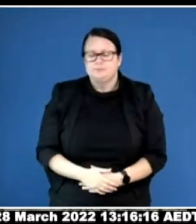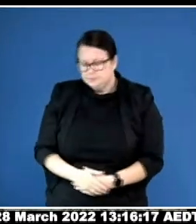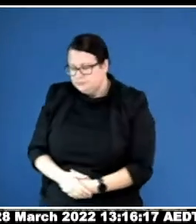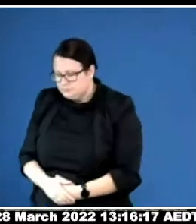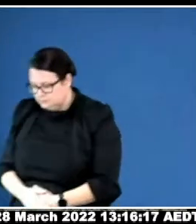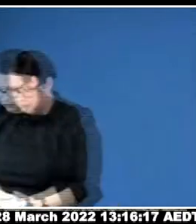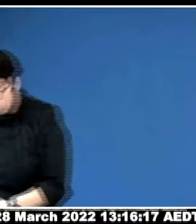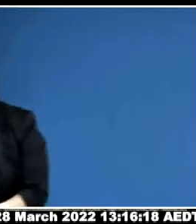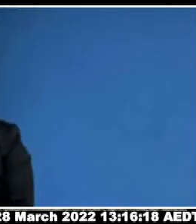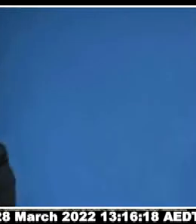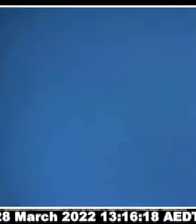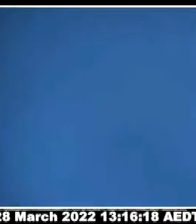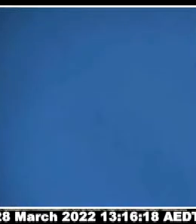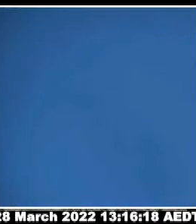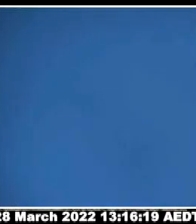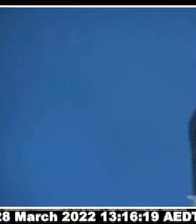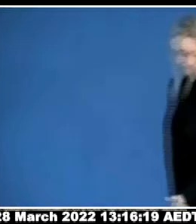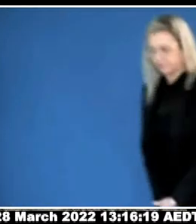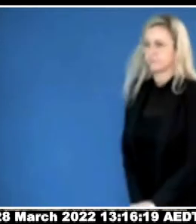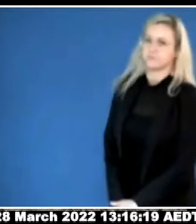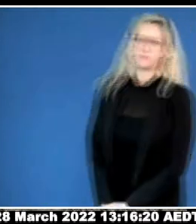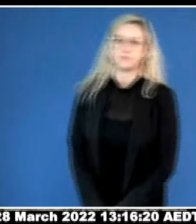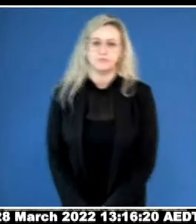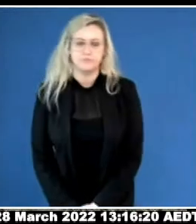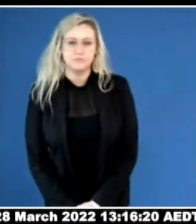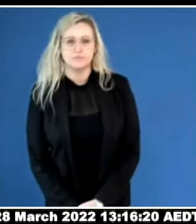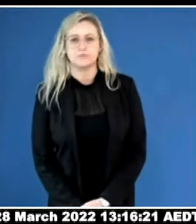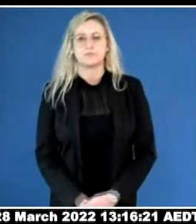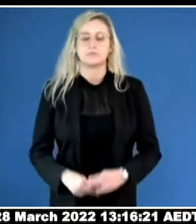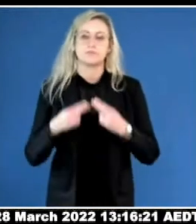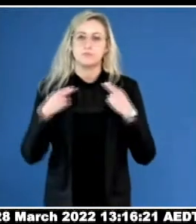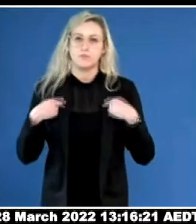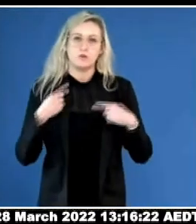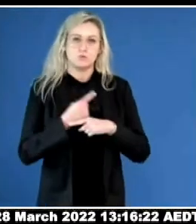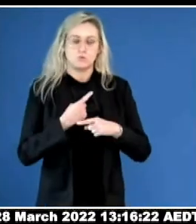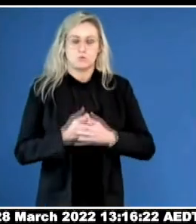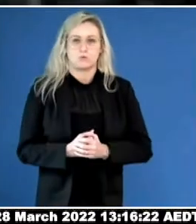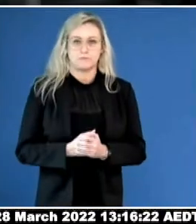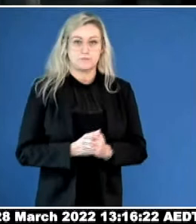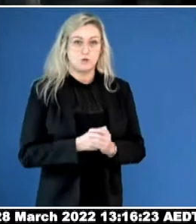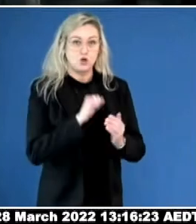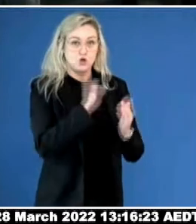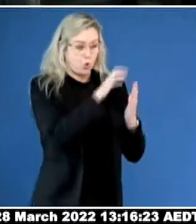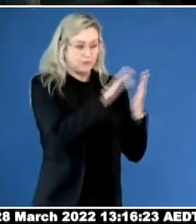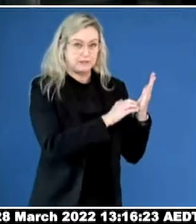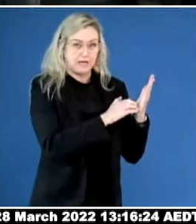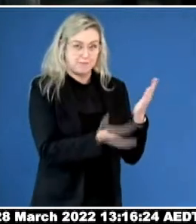of your statement, and with your permission, can I read paragraph 68 to